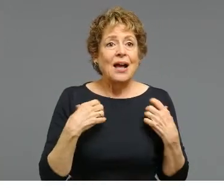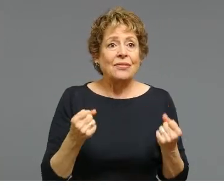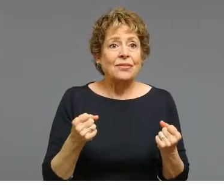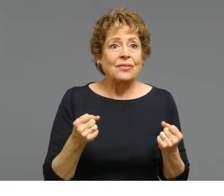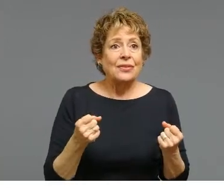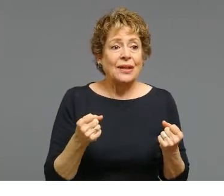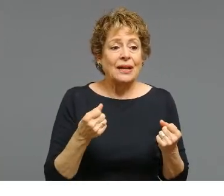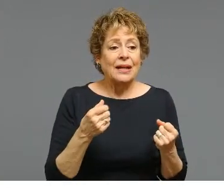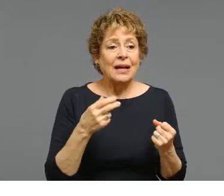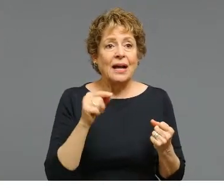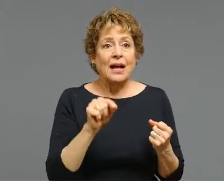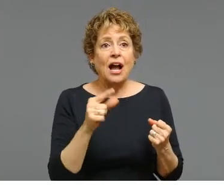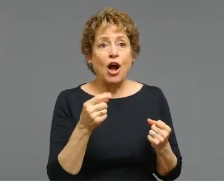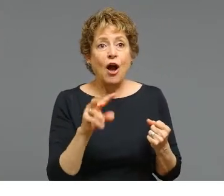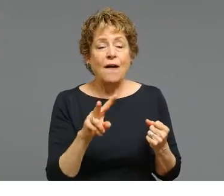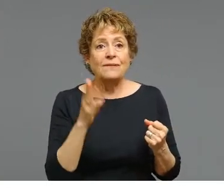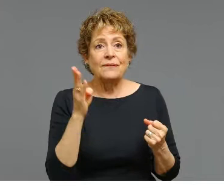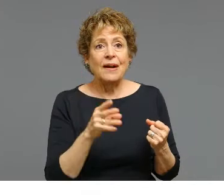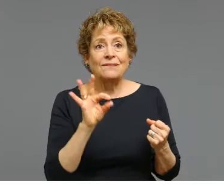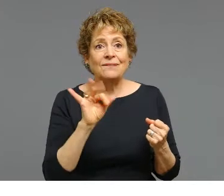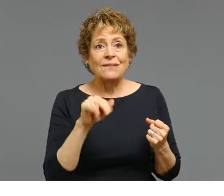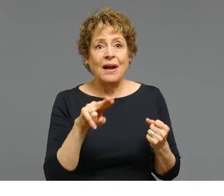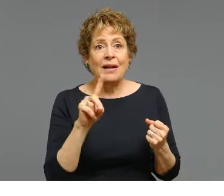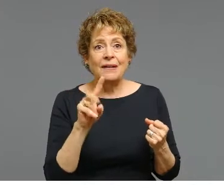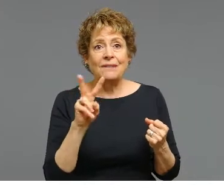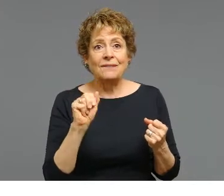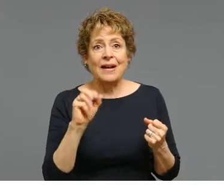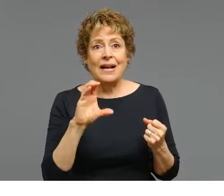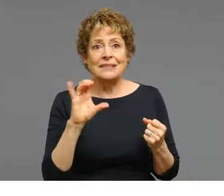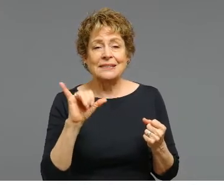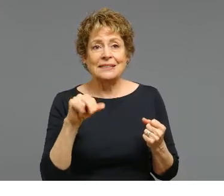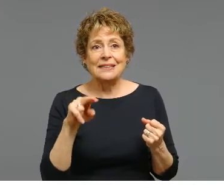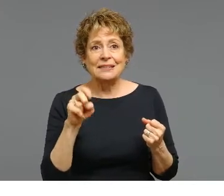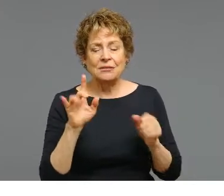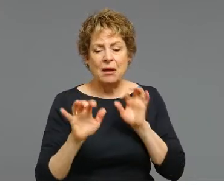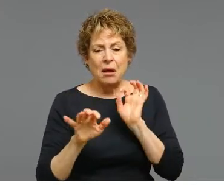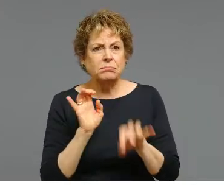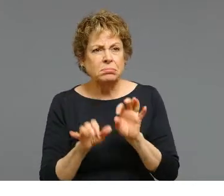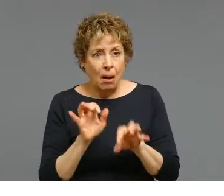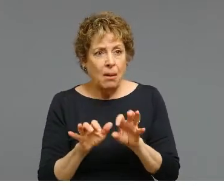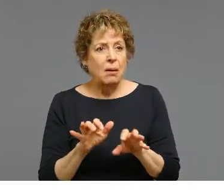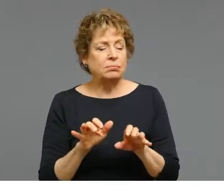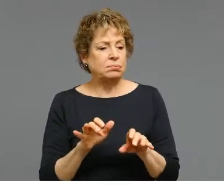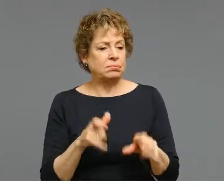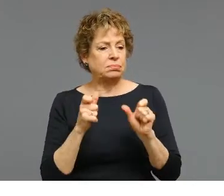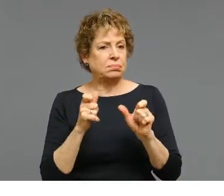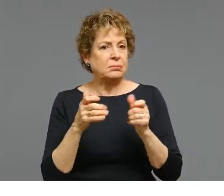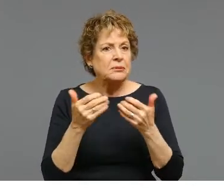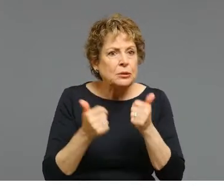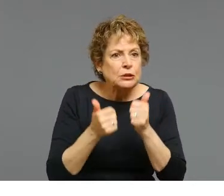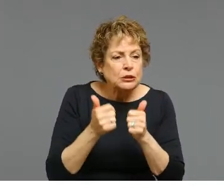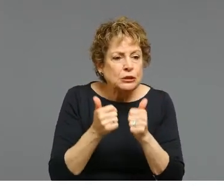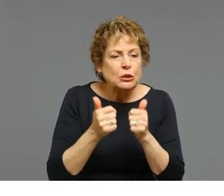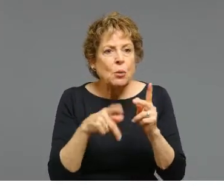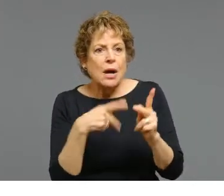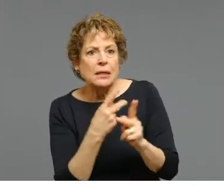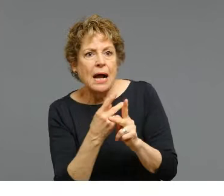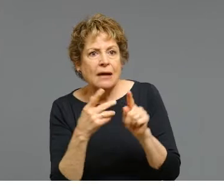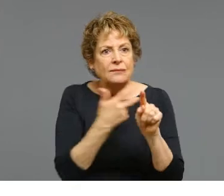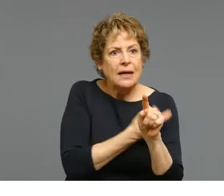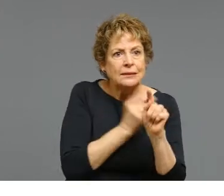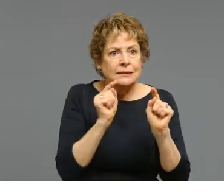azhealth.gov/findvaccine, it is now searchable by vaccine type. So if you have a 12 or 13-year-old that you are trying to